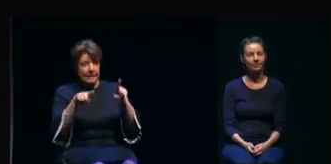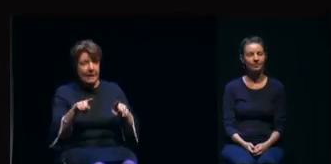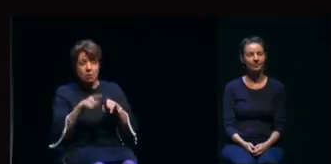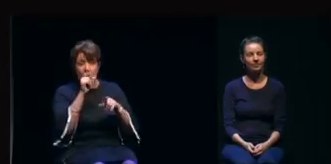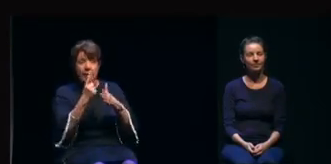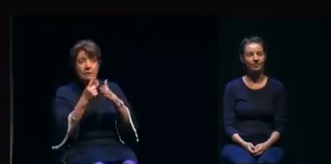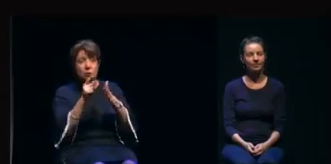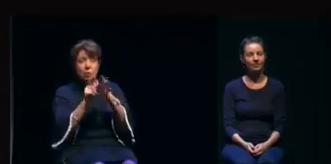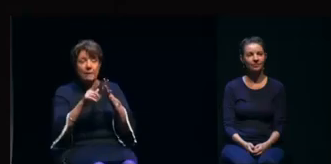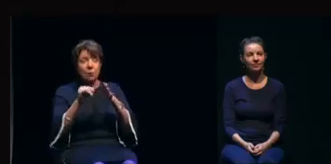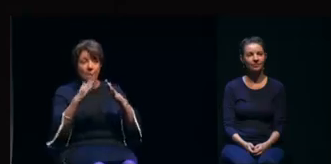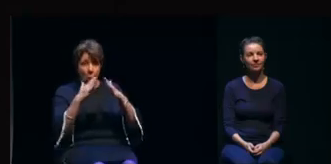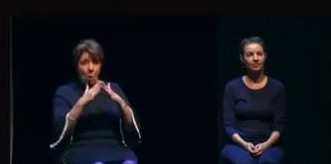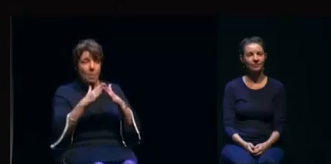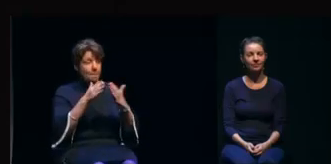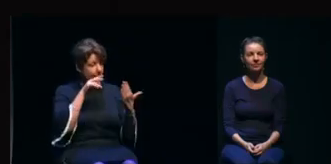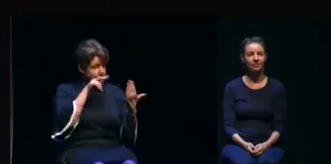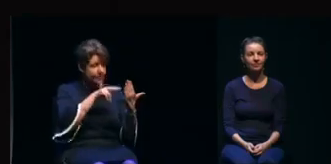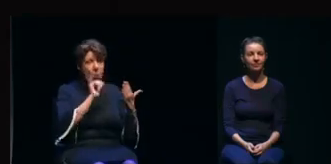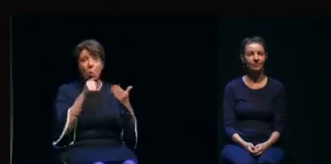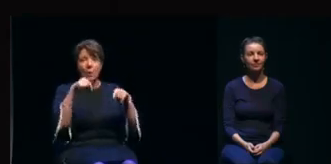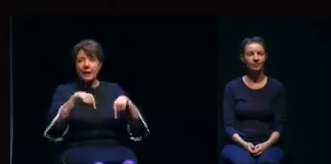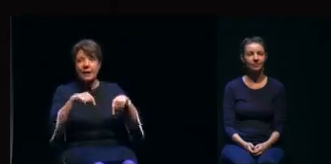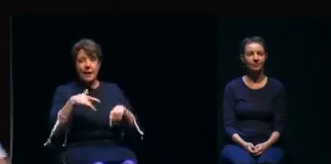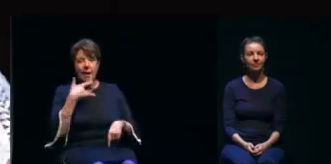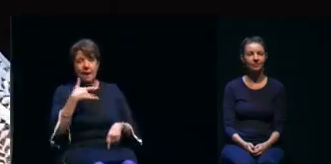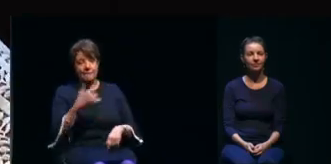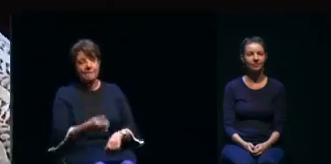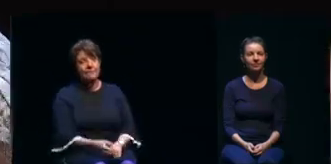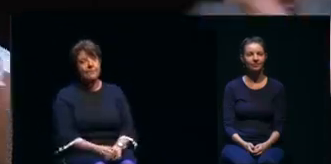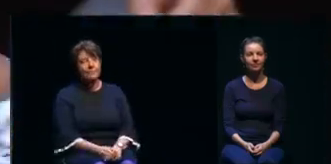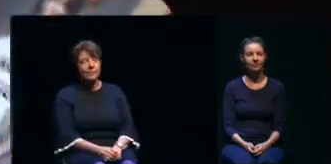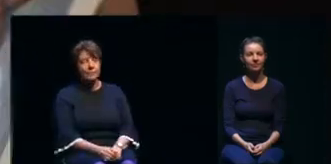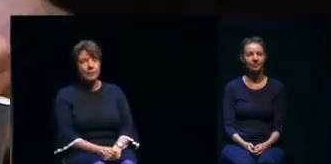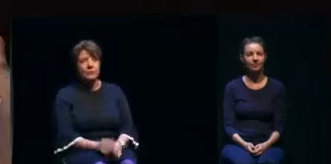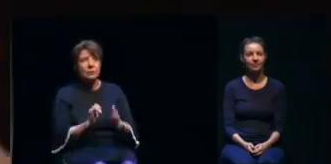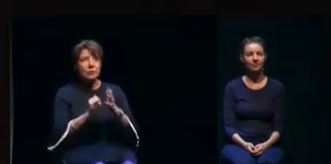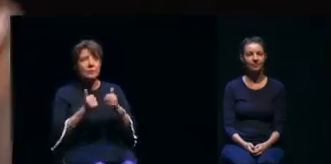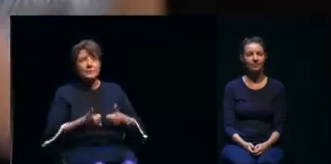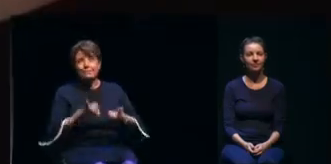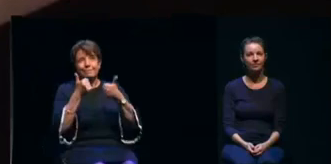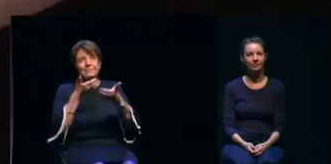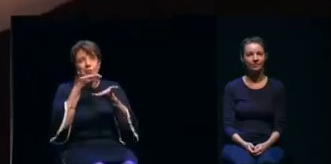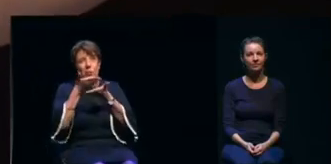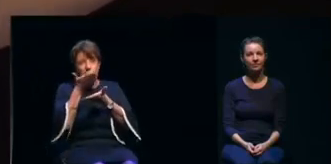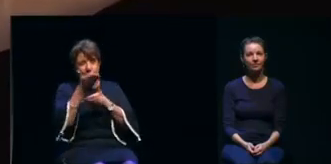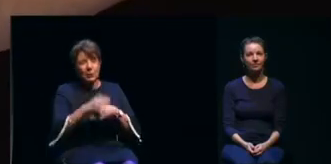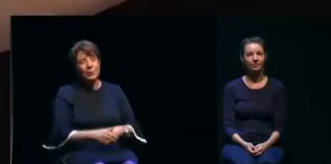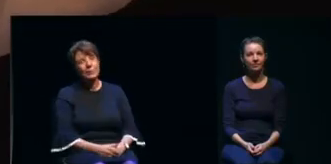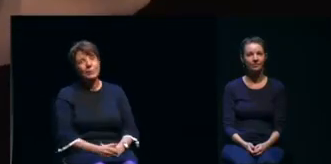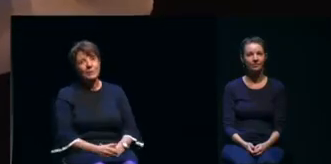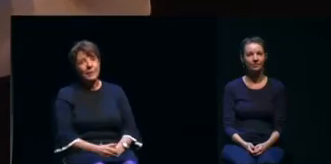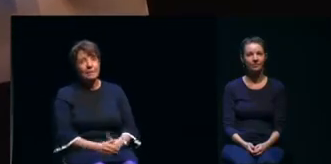on your device or within this room live. Okay, so it is so good to talk to you because you are kind